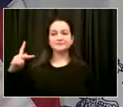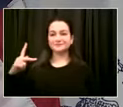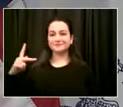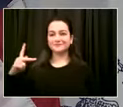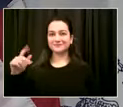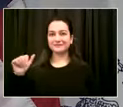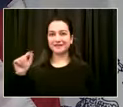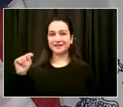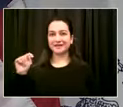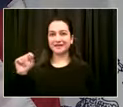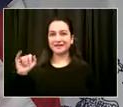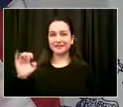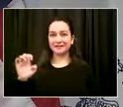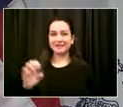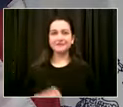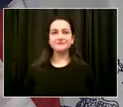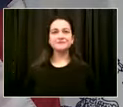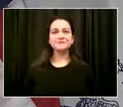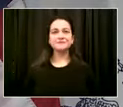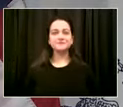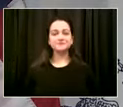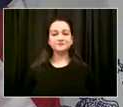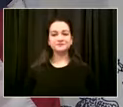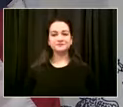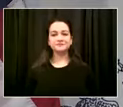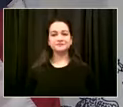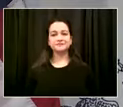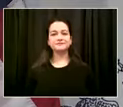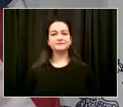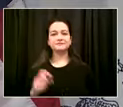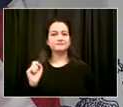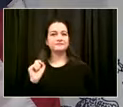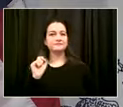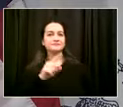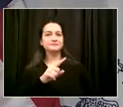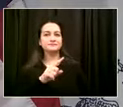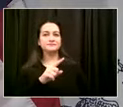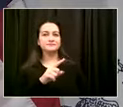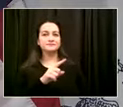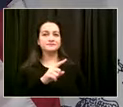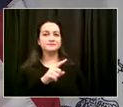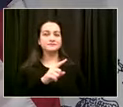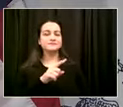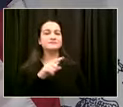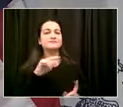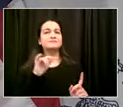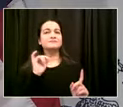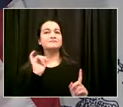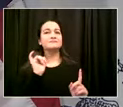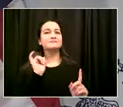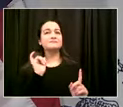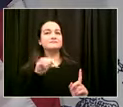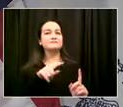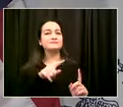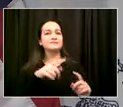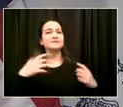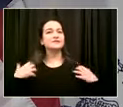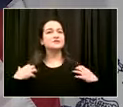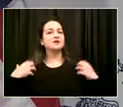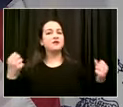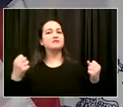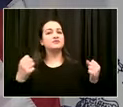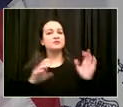the Recovery Czar role. And, you know, I don't know if you could describe a little bit about what kind of recovery work. You